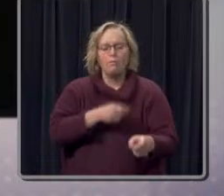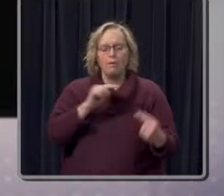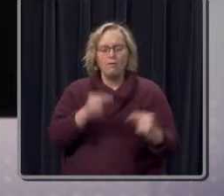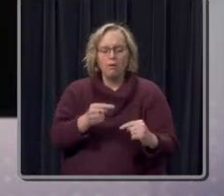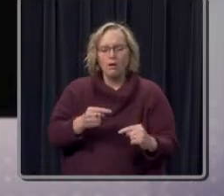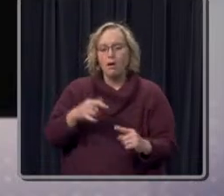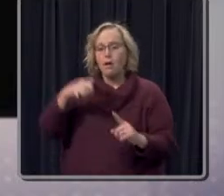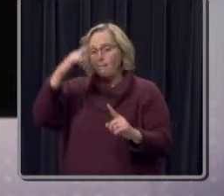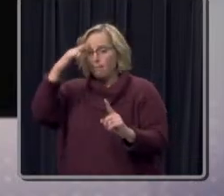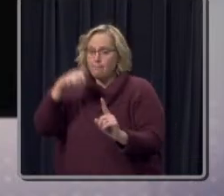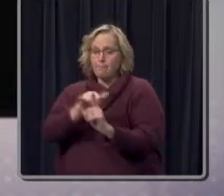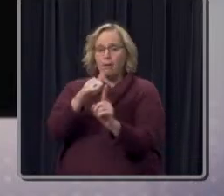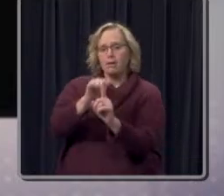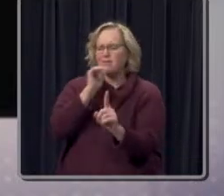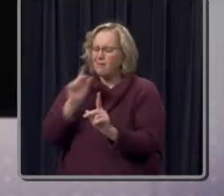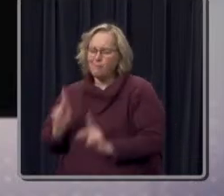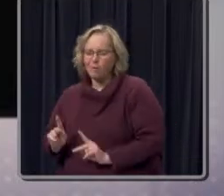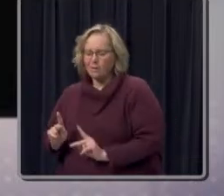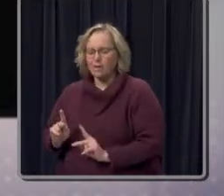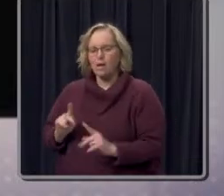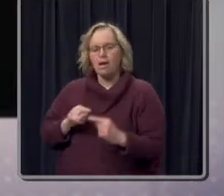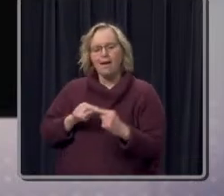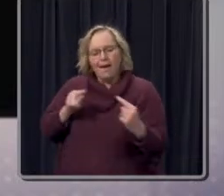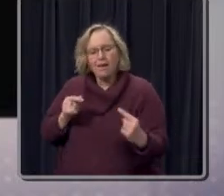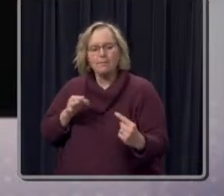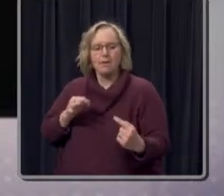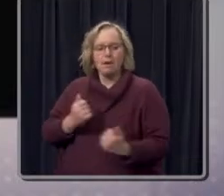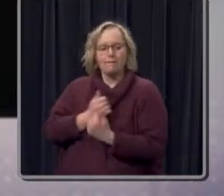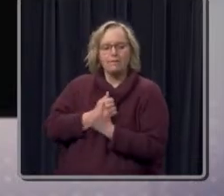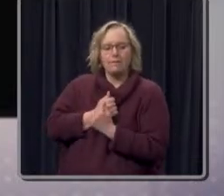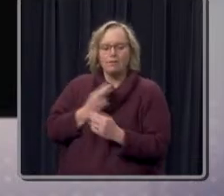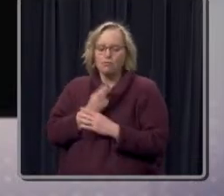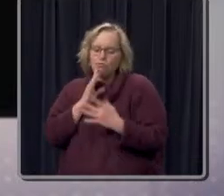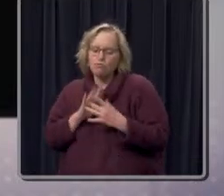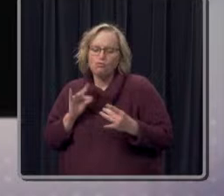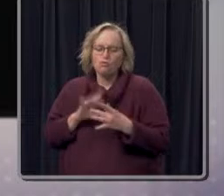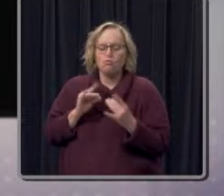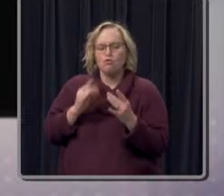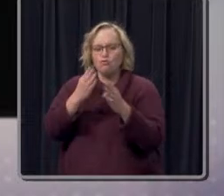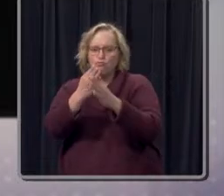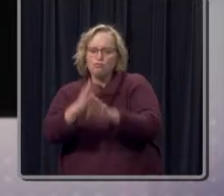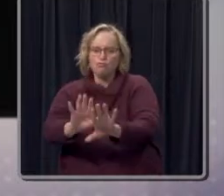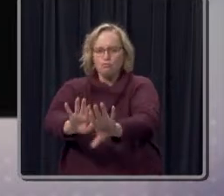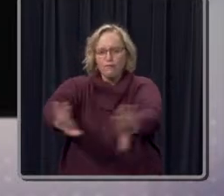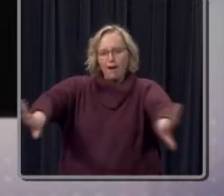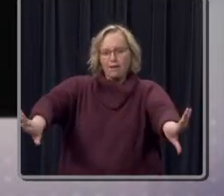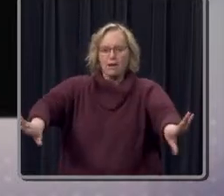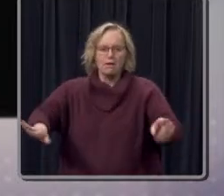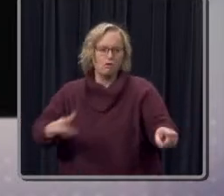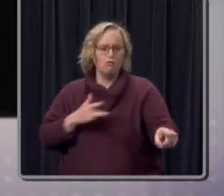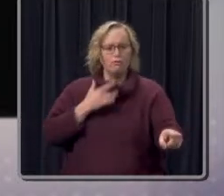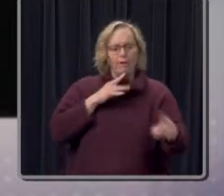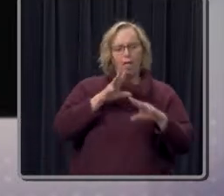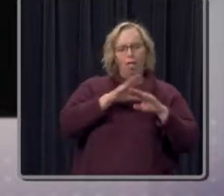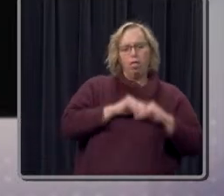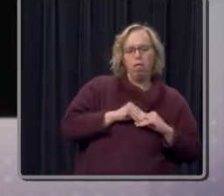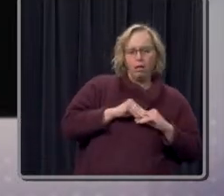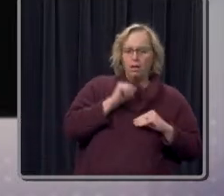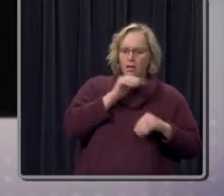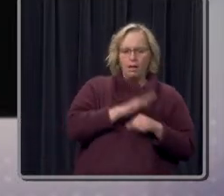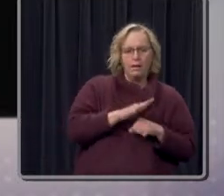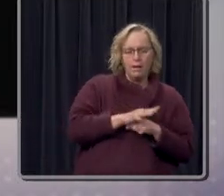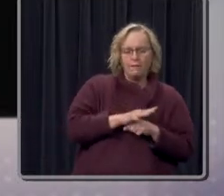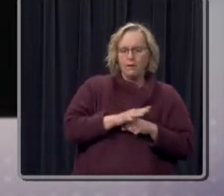is not a person, but an enemy of love, using words to divide us and make you feel like you're not enough, but those words can hit